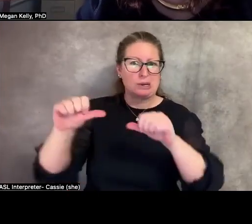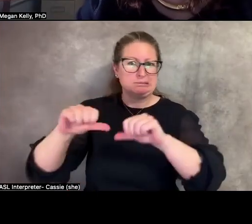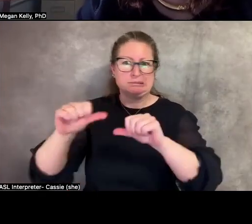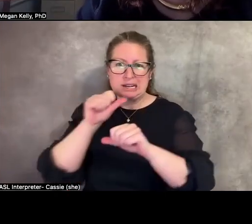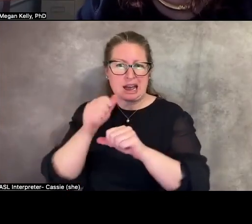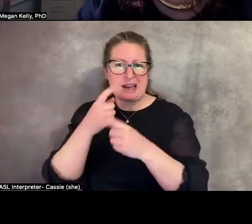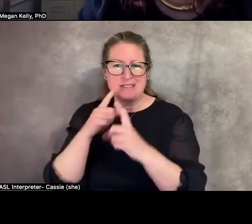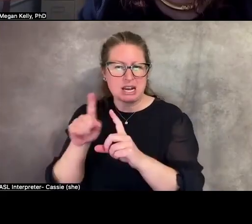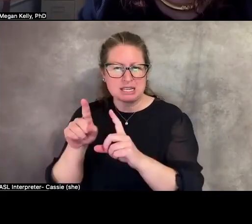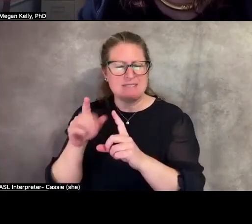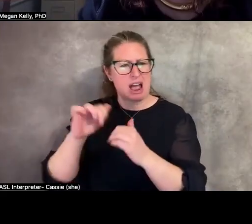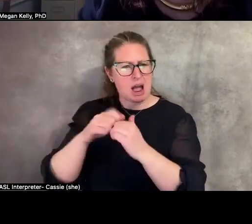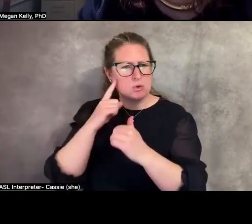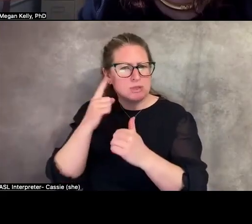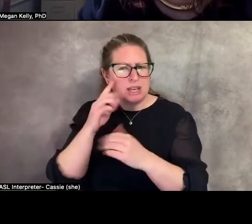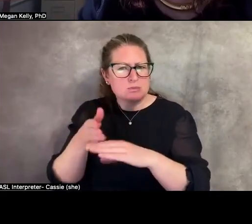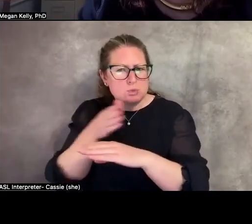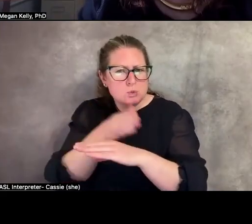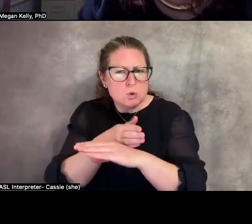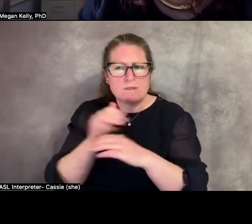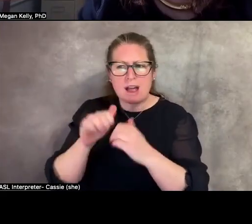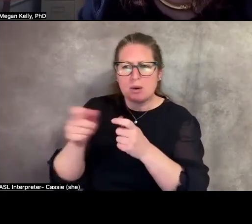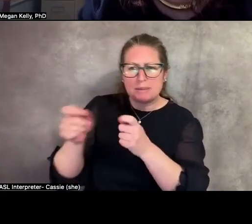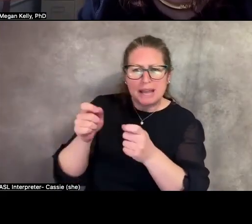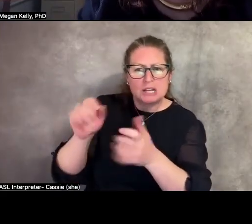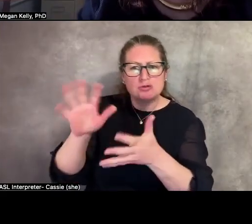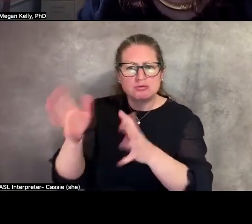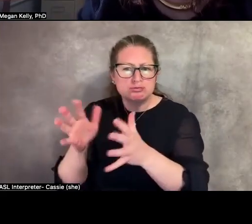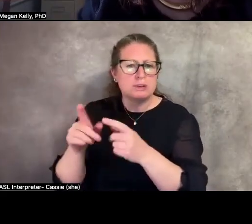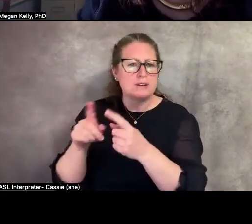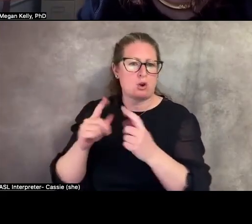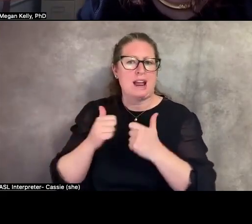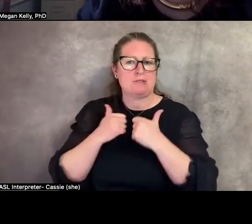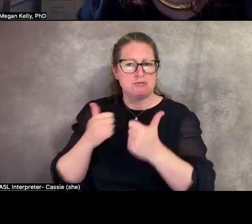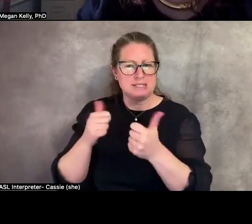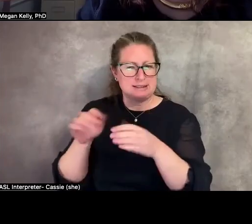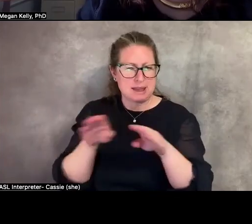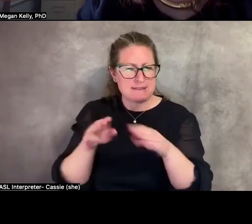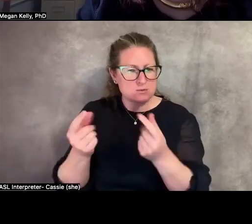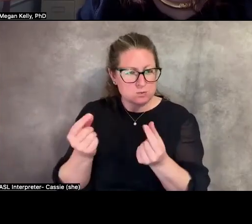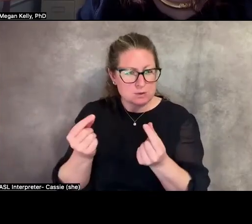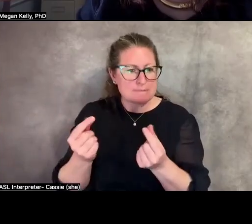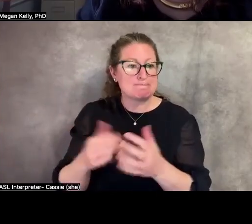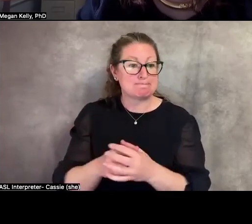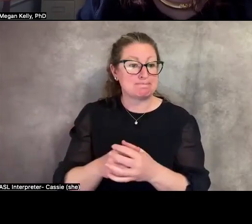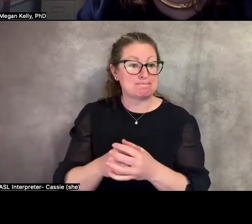needed to improve the management of aggressive behavior. Next slide.